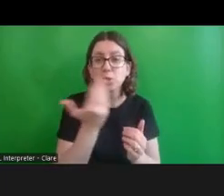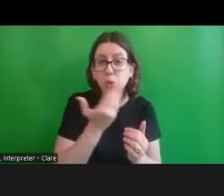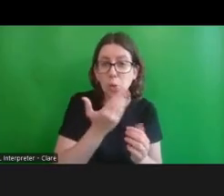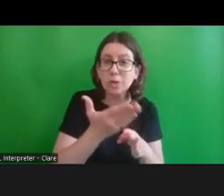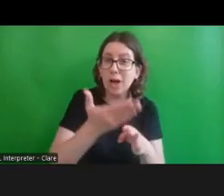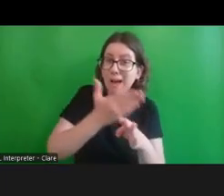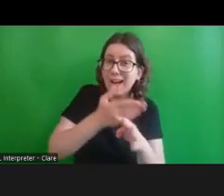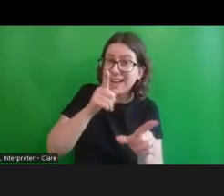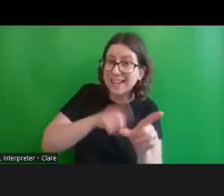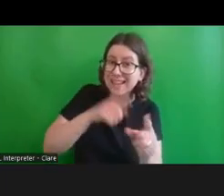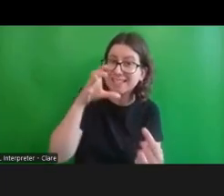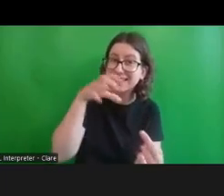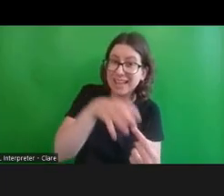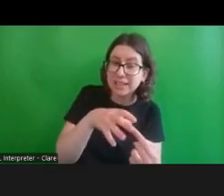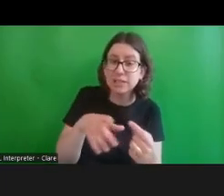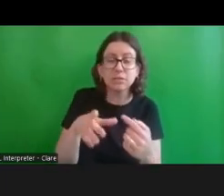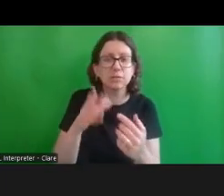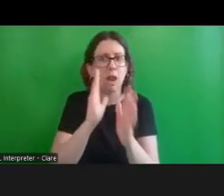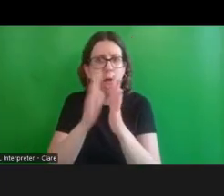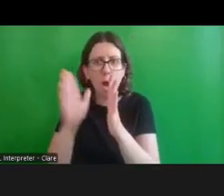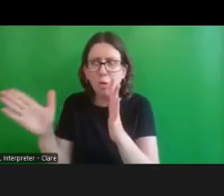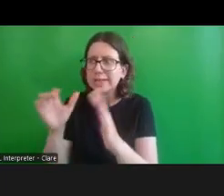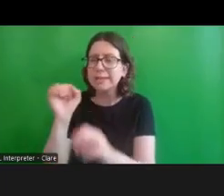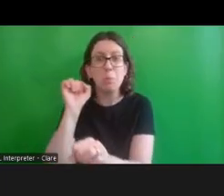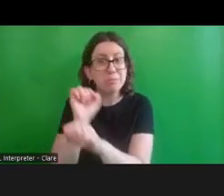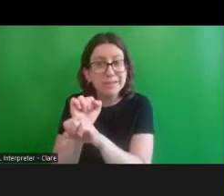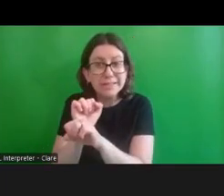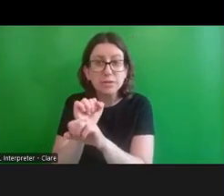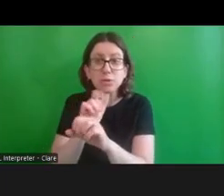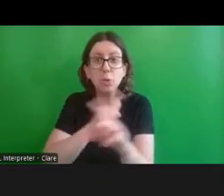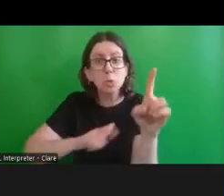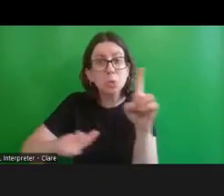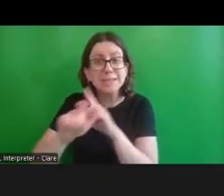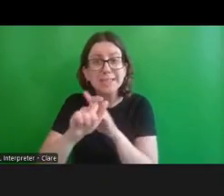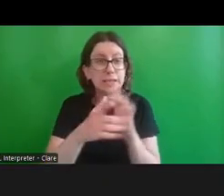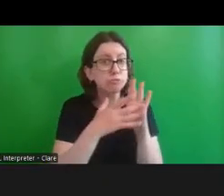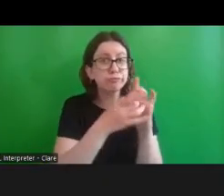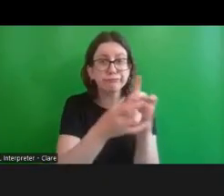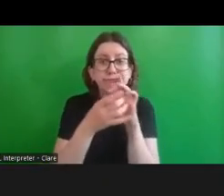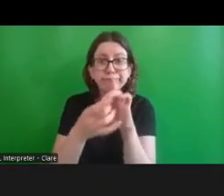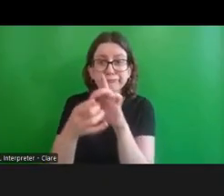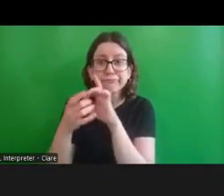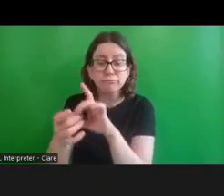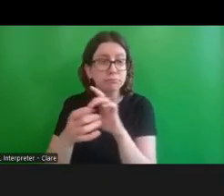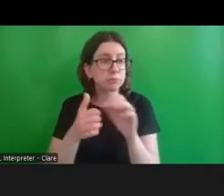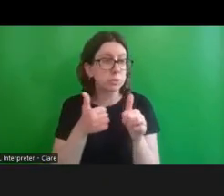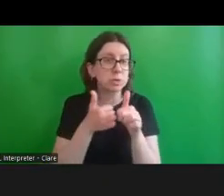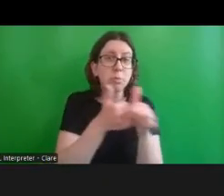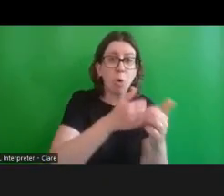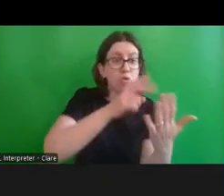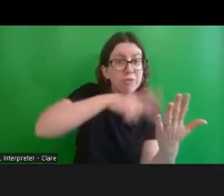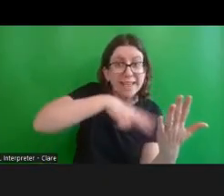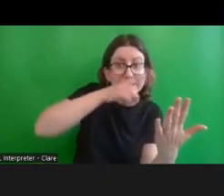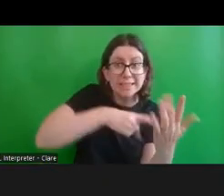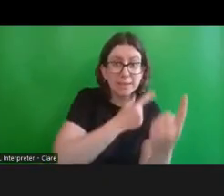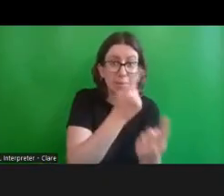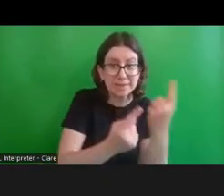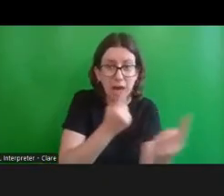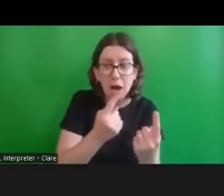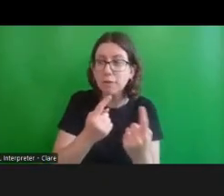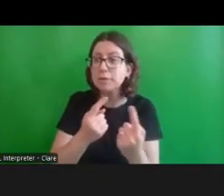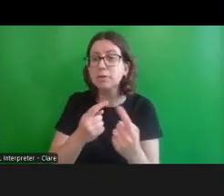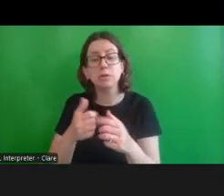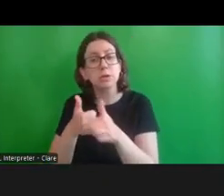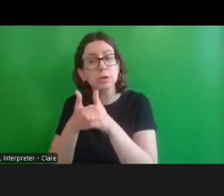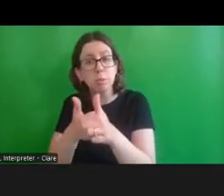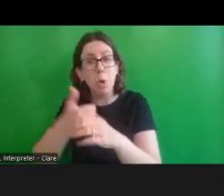settings, in libraries, in prisons and communities, where we support readers, we support reading practitioners, and we support the